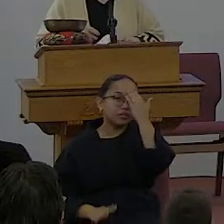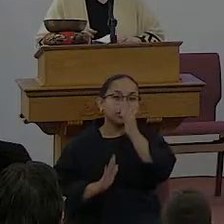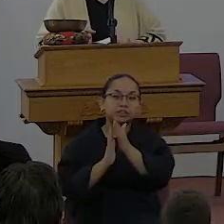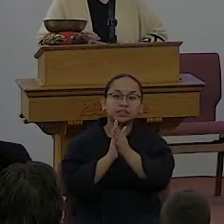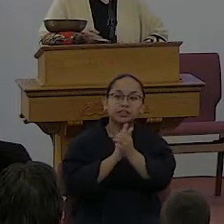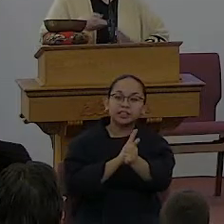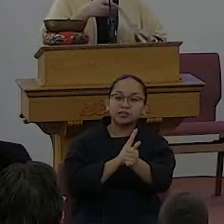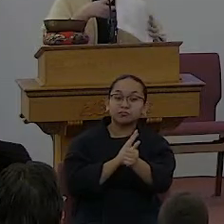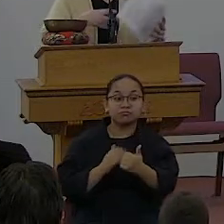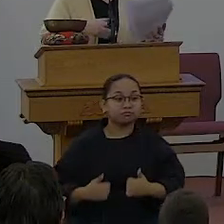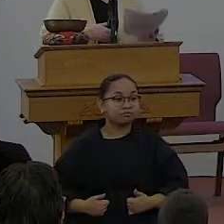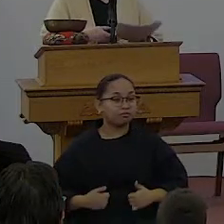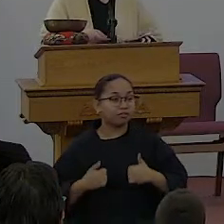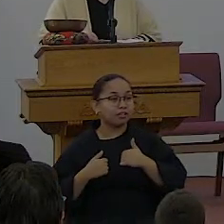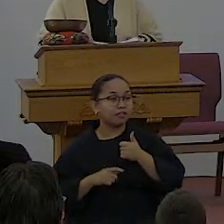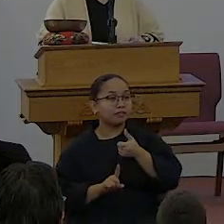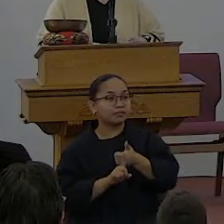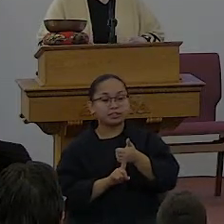itself.